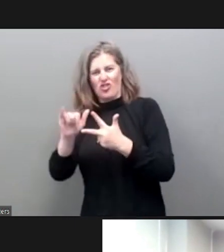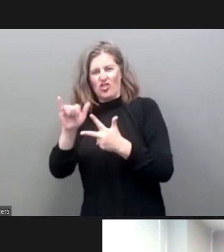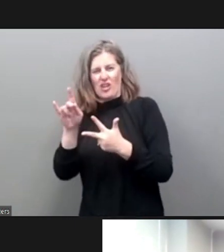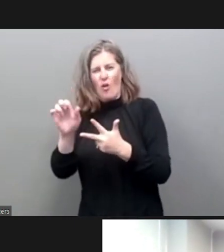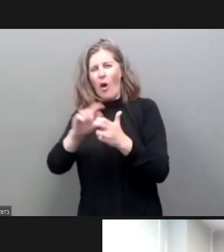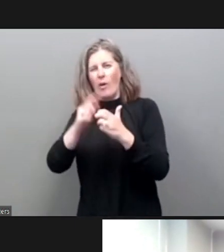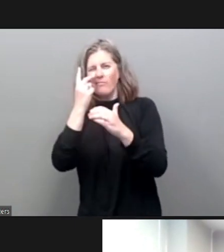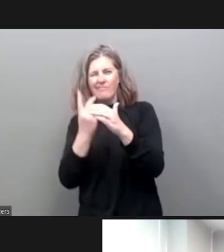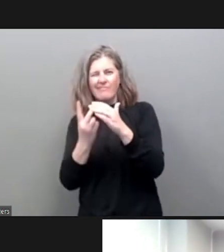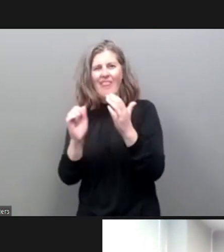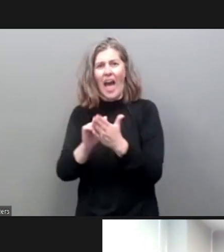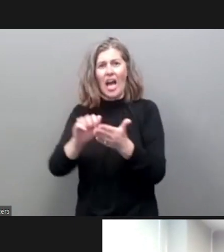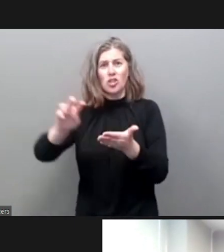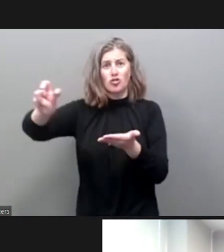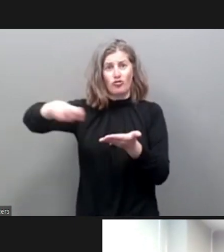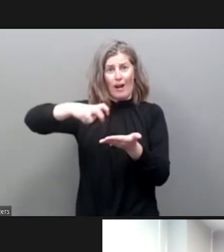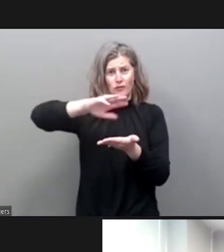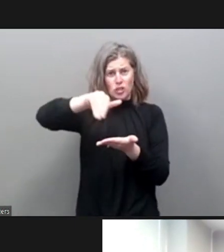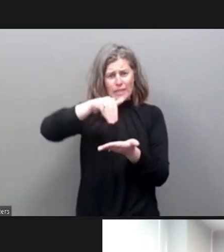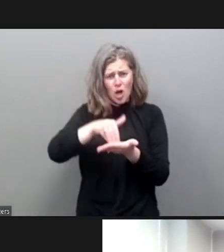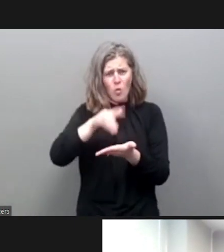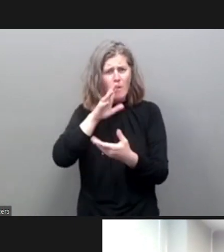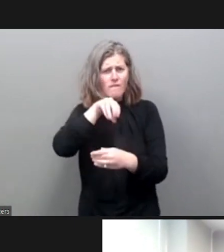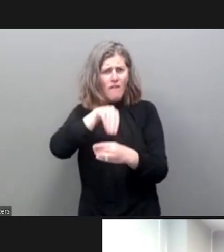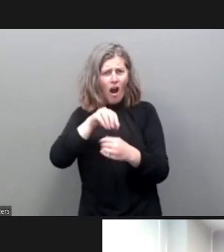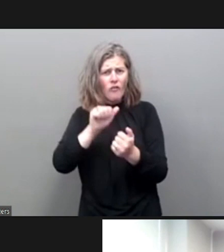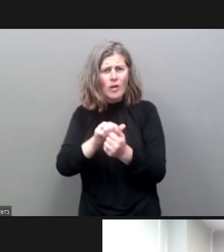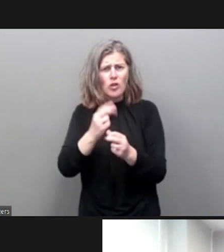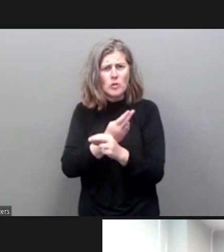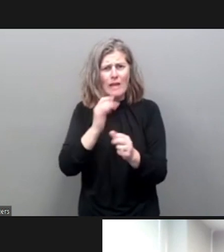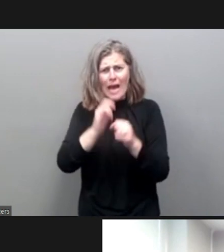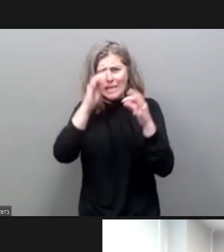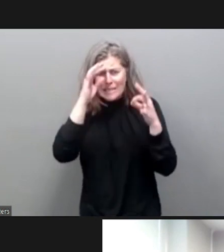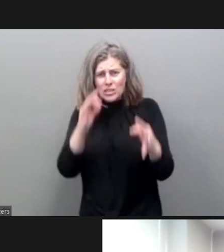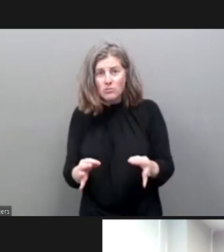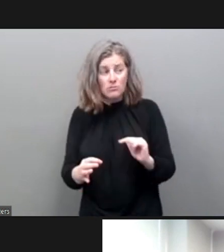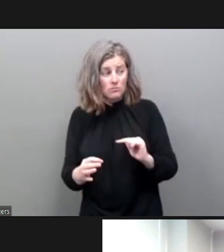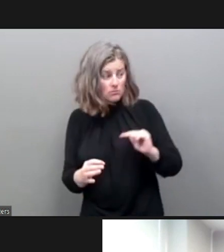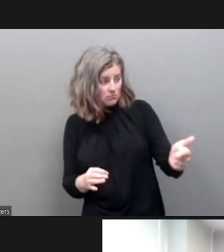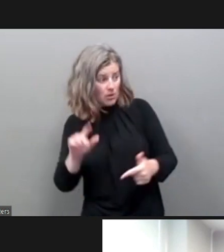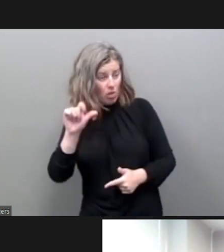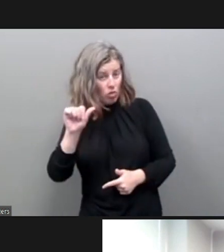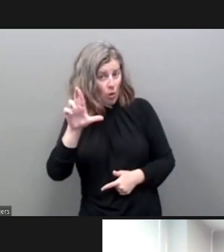that the transfer center would be involved in this tool as well. So Laura.